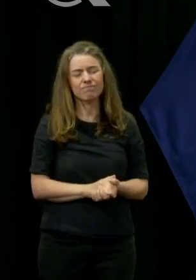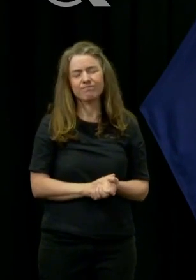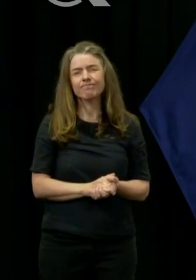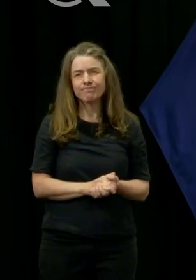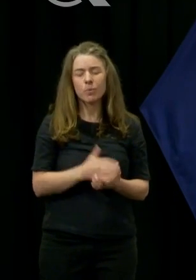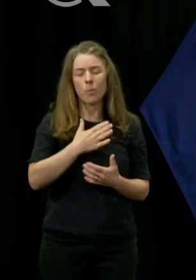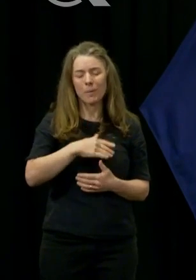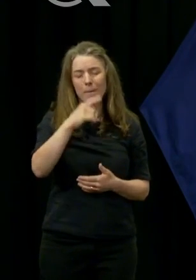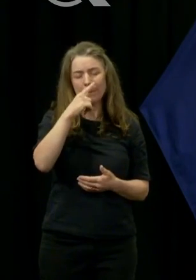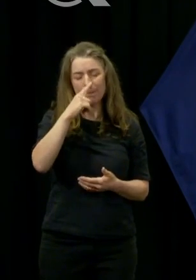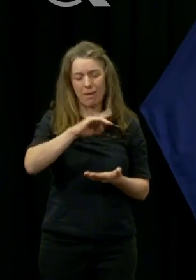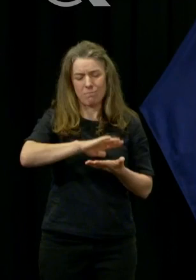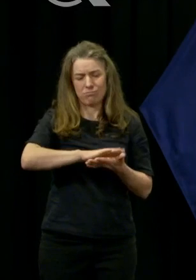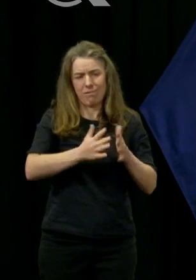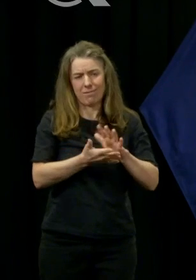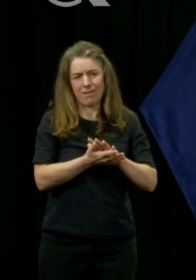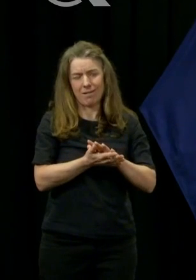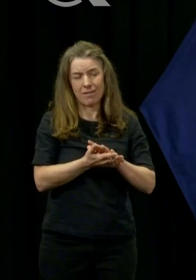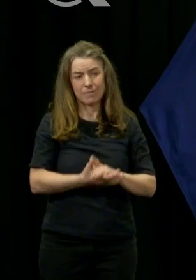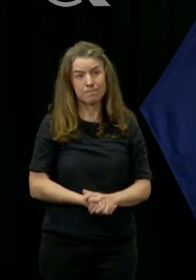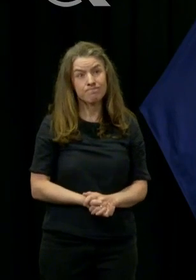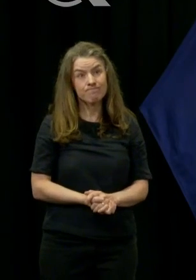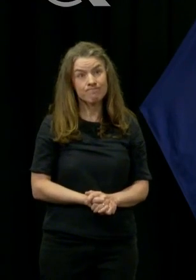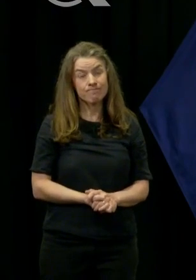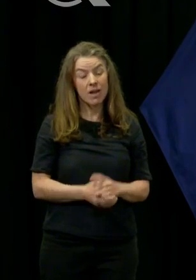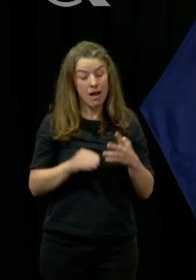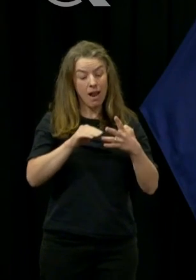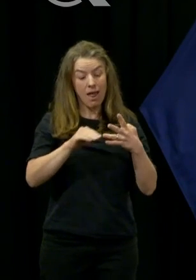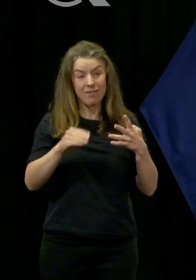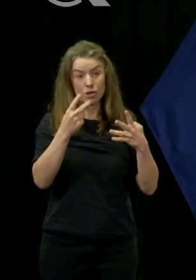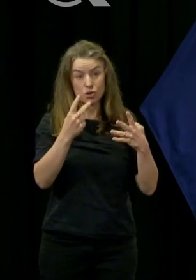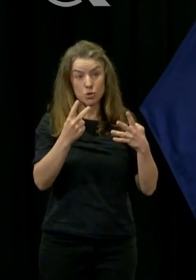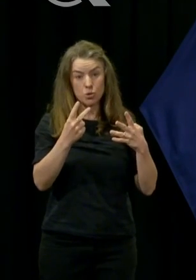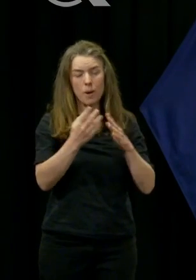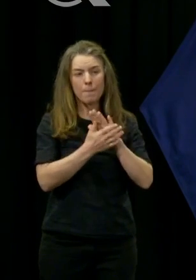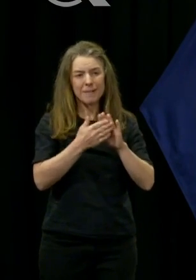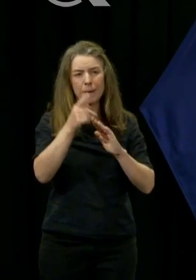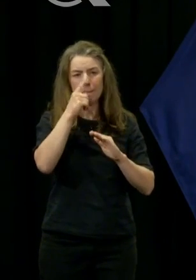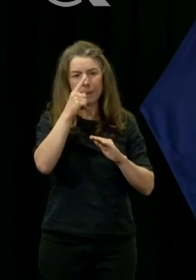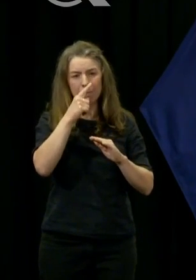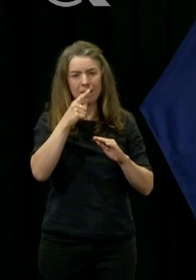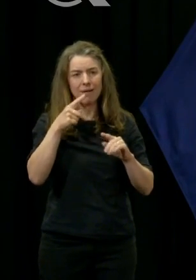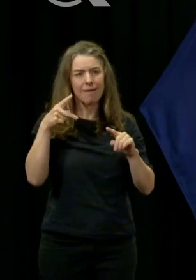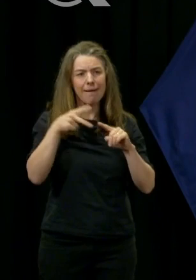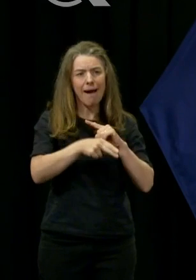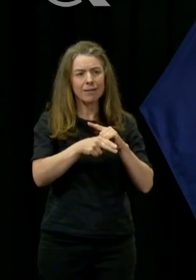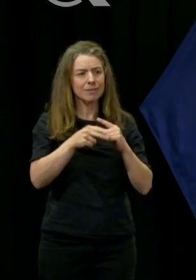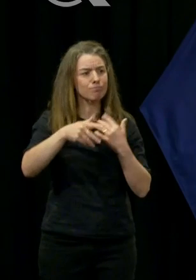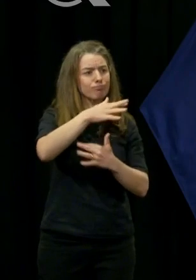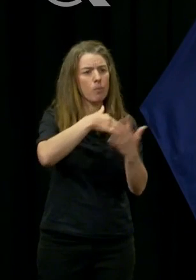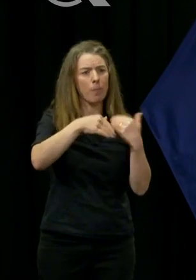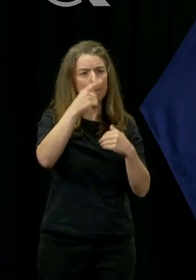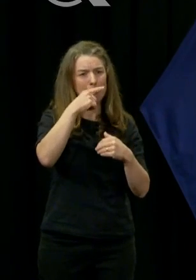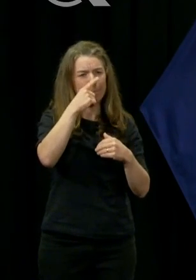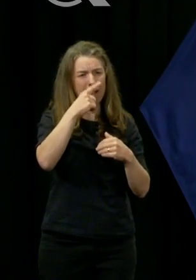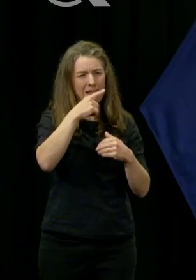practical here. In this level of alert, we ask people to reduce their contact with others. So